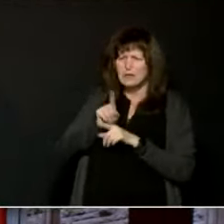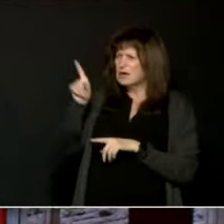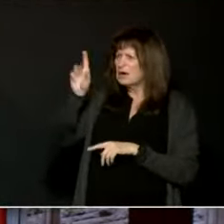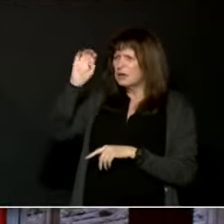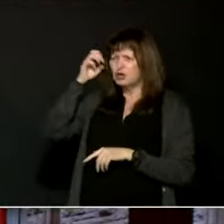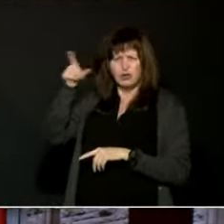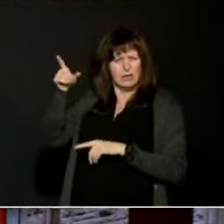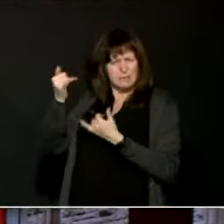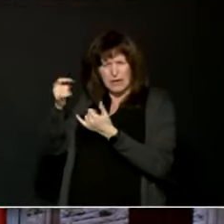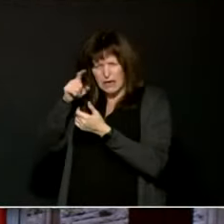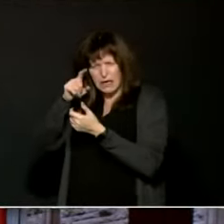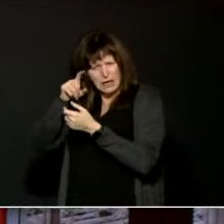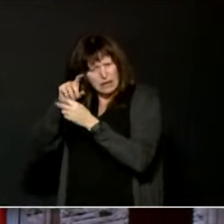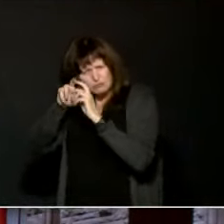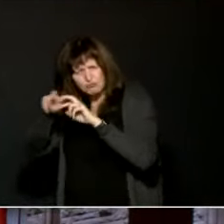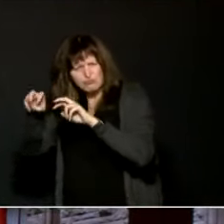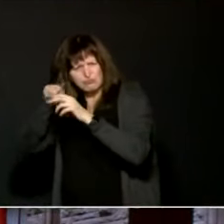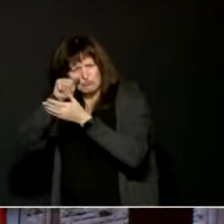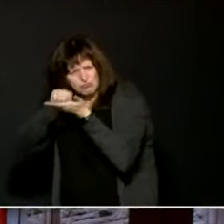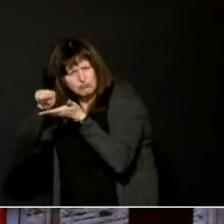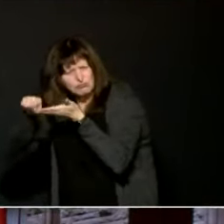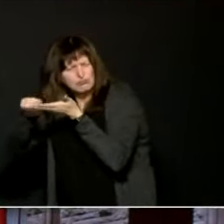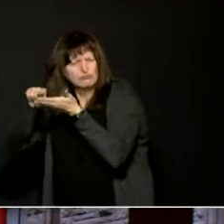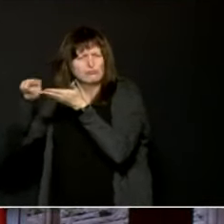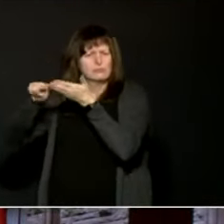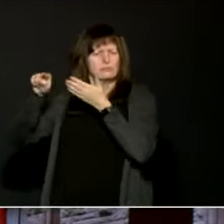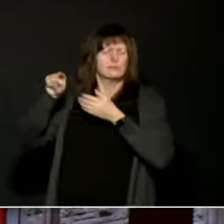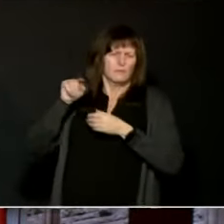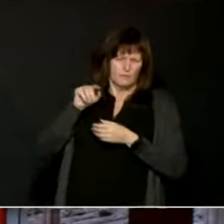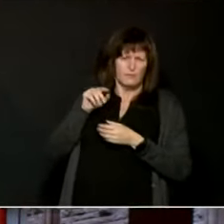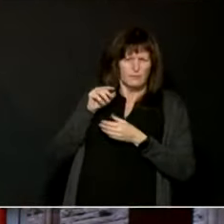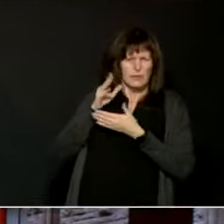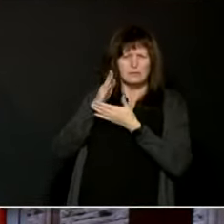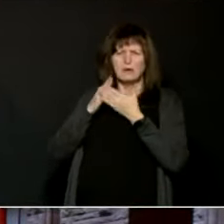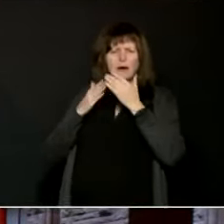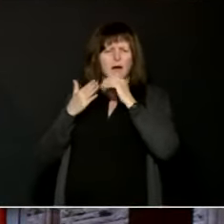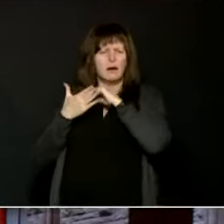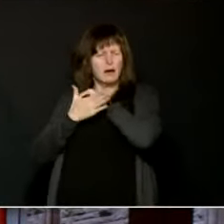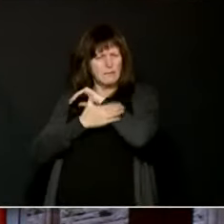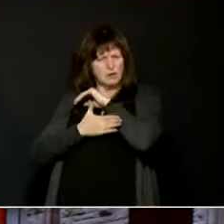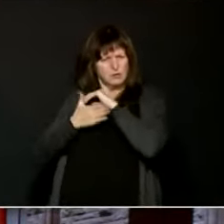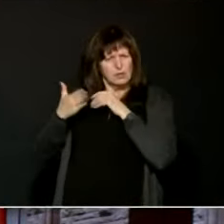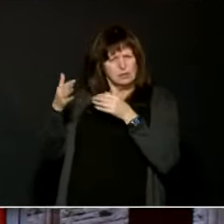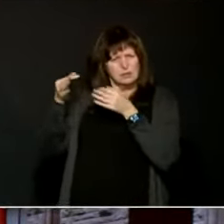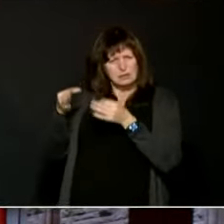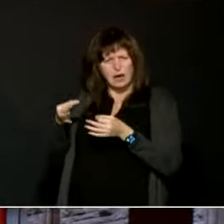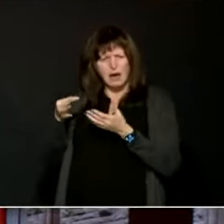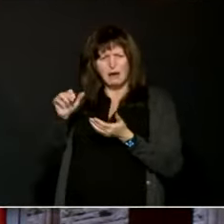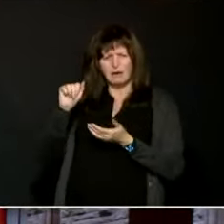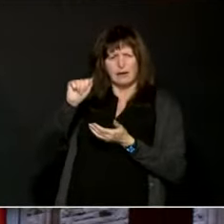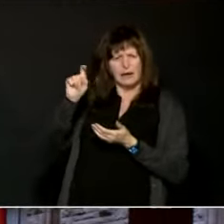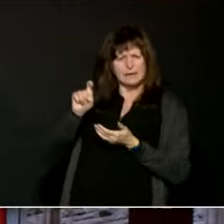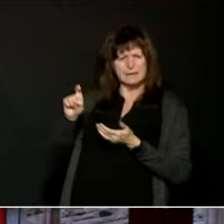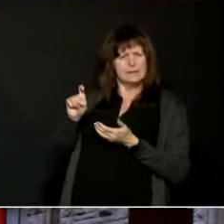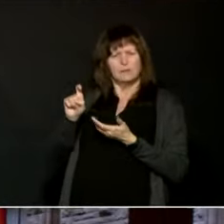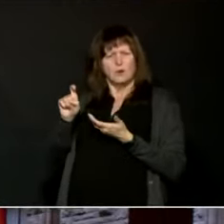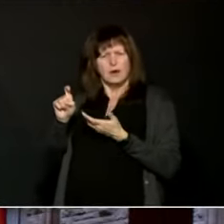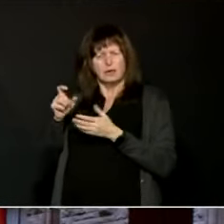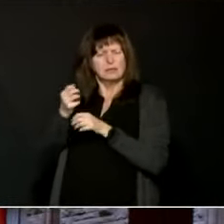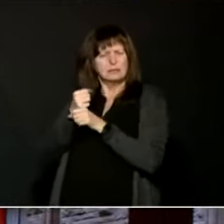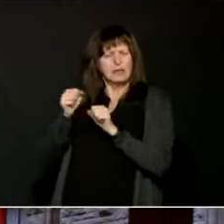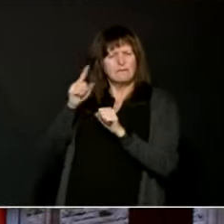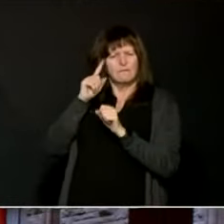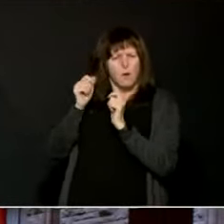changed, and some countries had gone back to utilizing in all age groups the AstraZeneca vaccine. Some had been